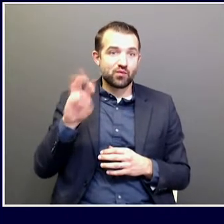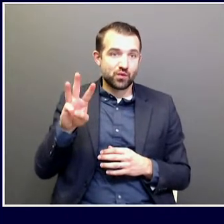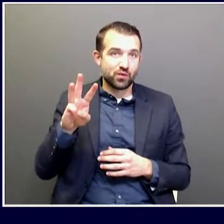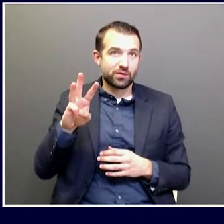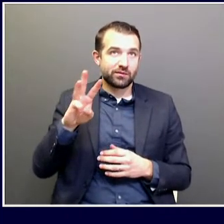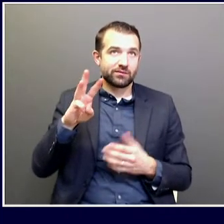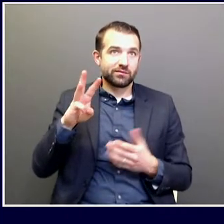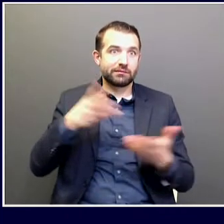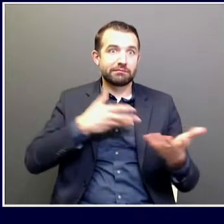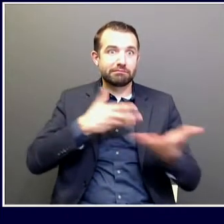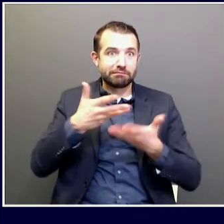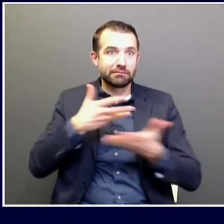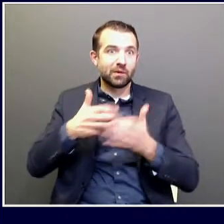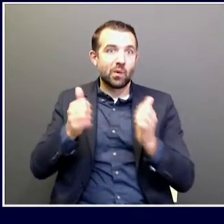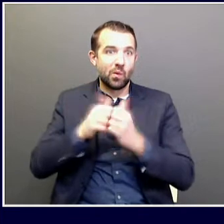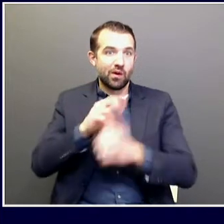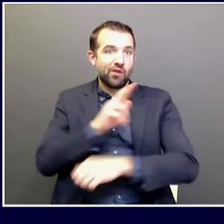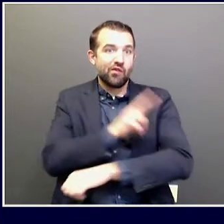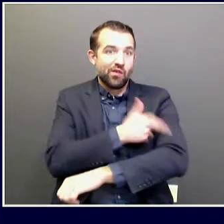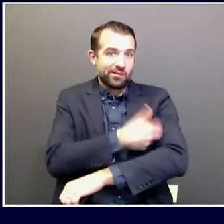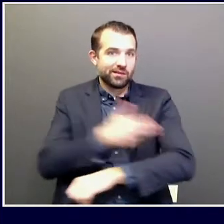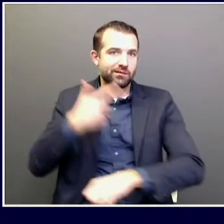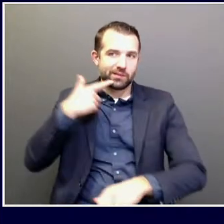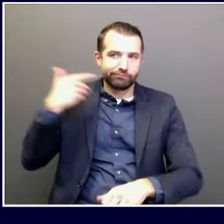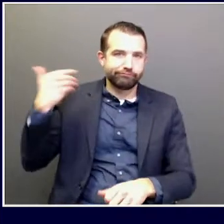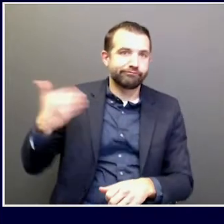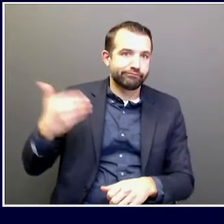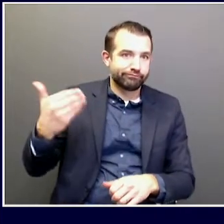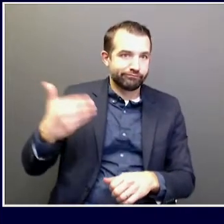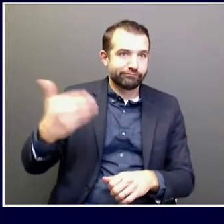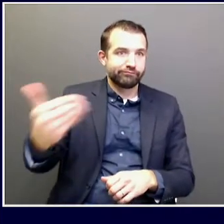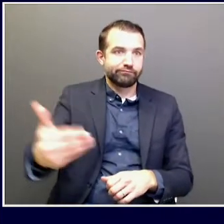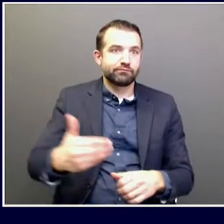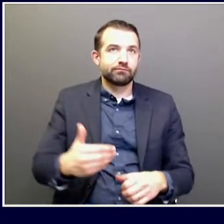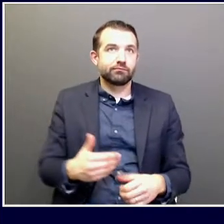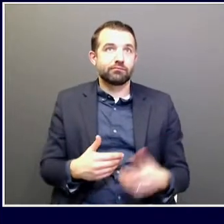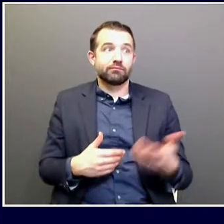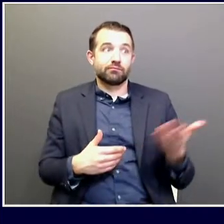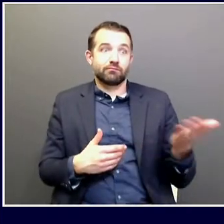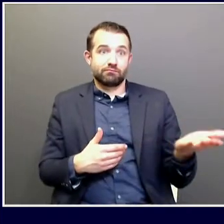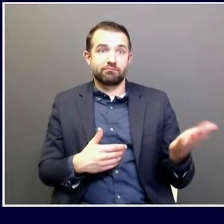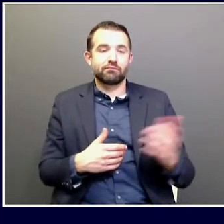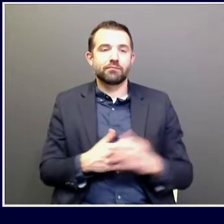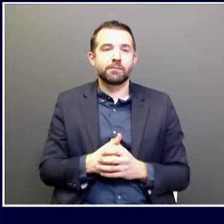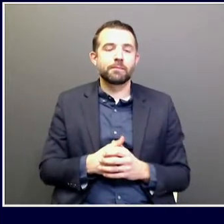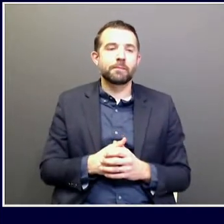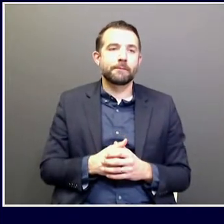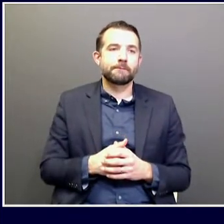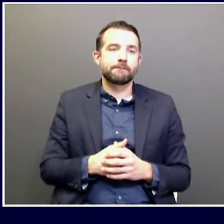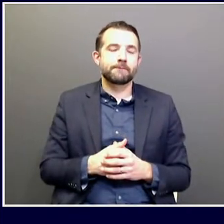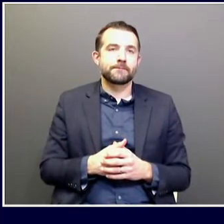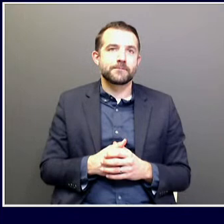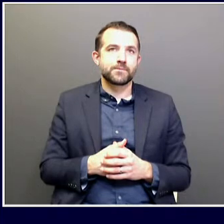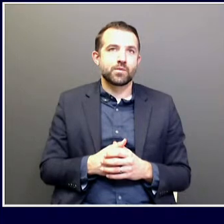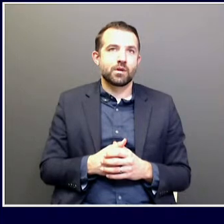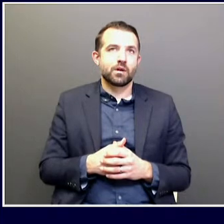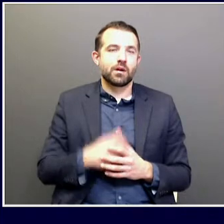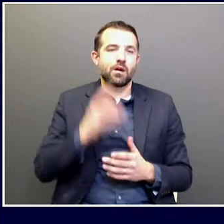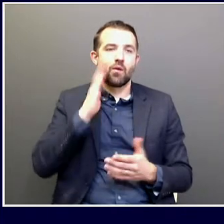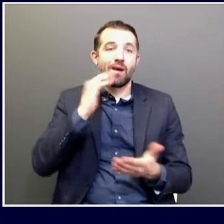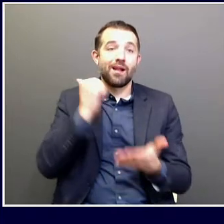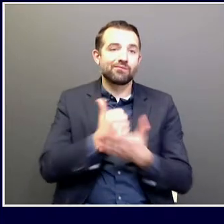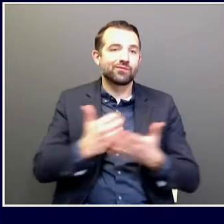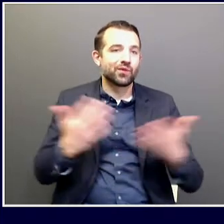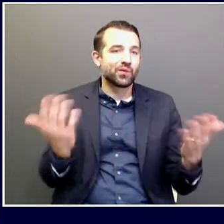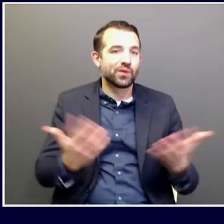to speed on this. Go ahead, please. Sure. And it really is this alleviation of pressure that will be provided by the